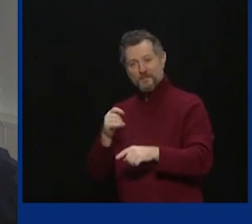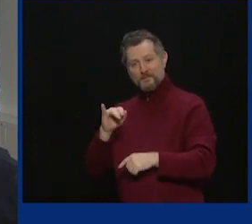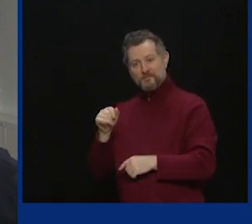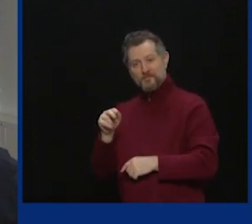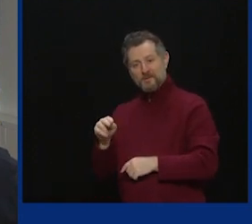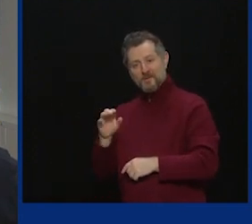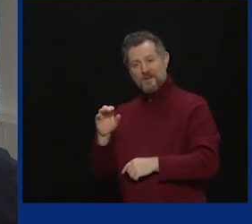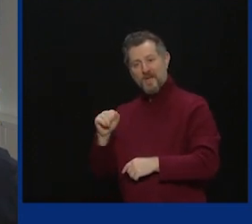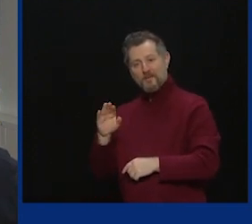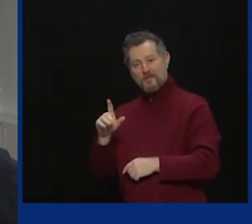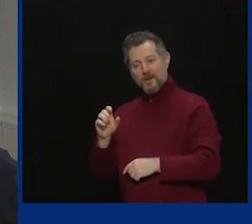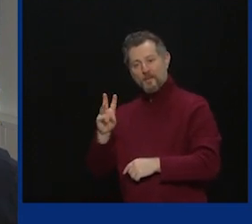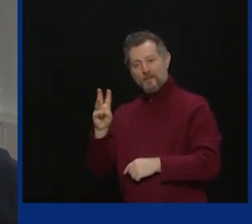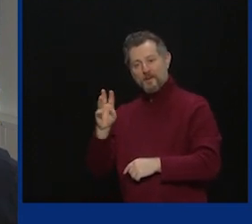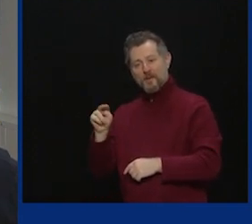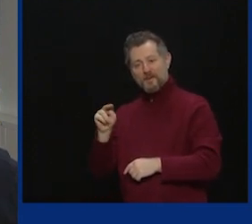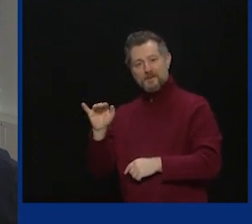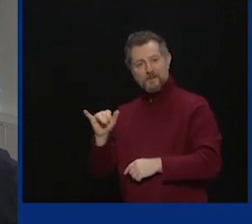John, your mic is open.